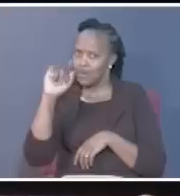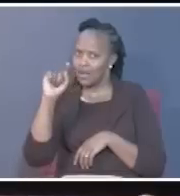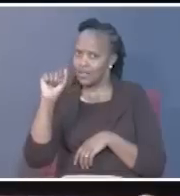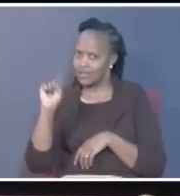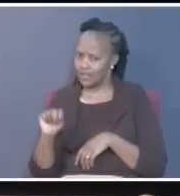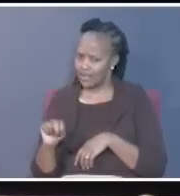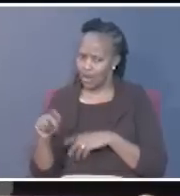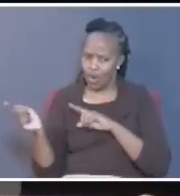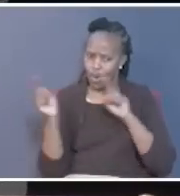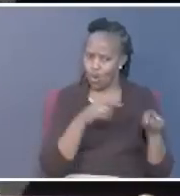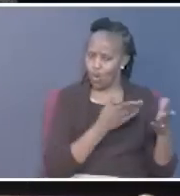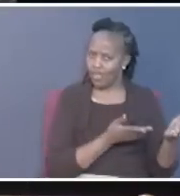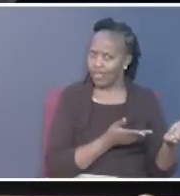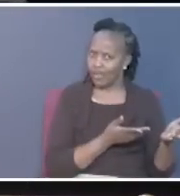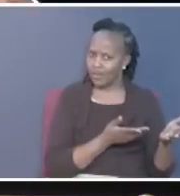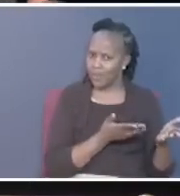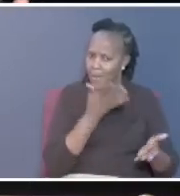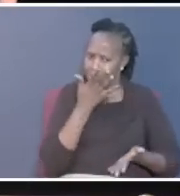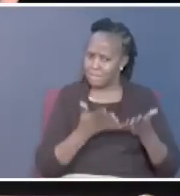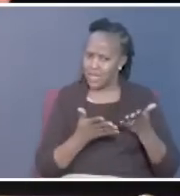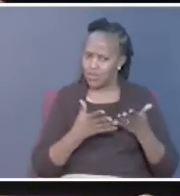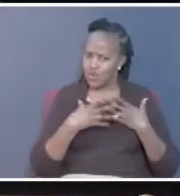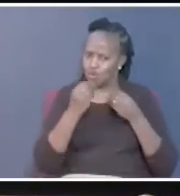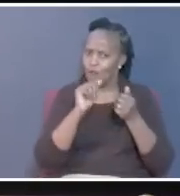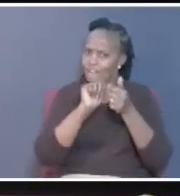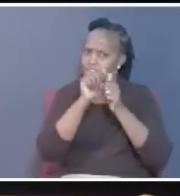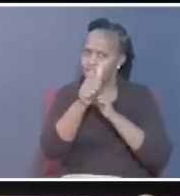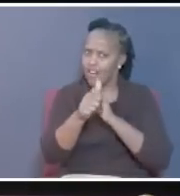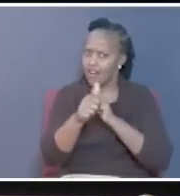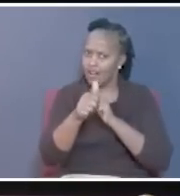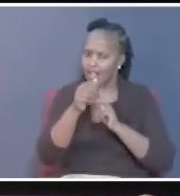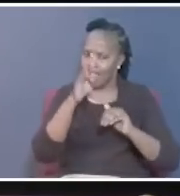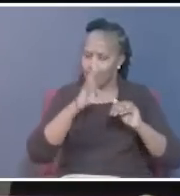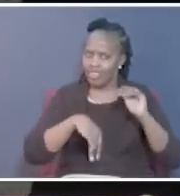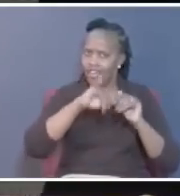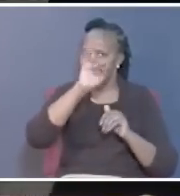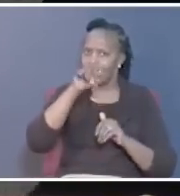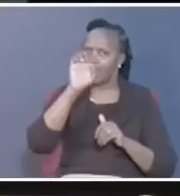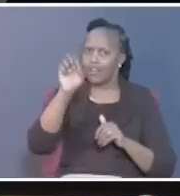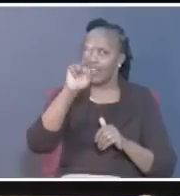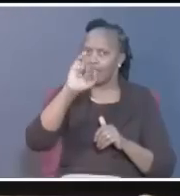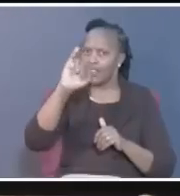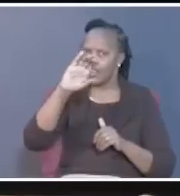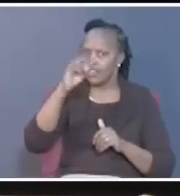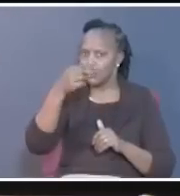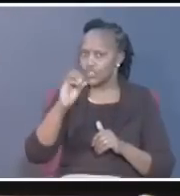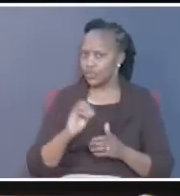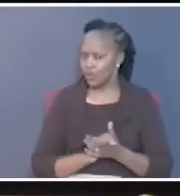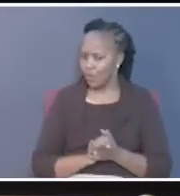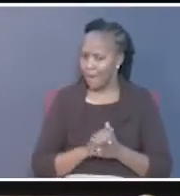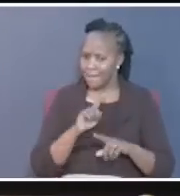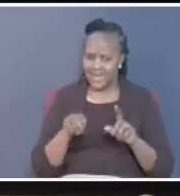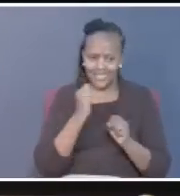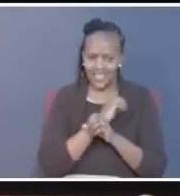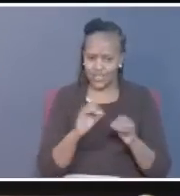he was making. Maybe he was going further, and that's why he was carrying provisions. But he doesn't hold back